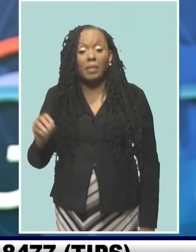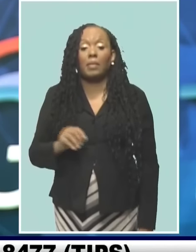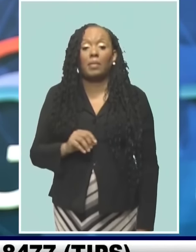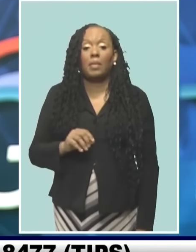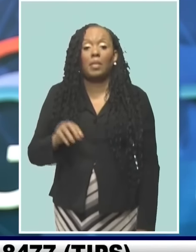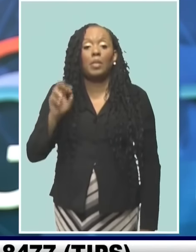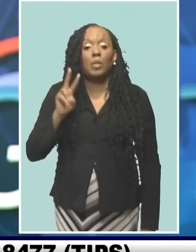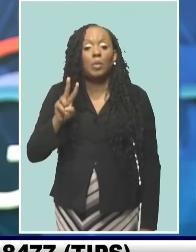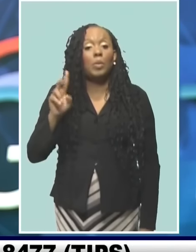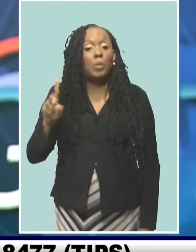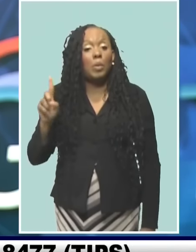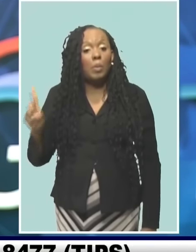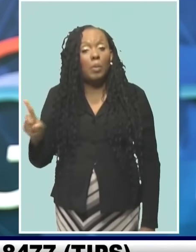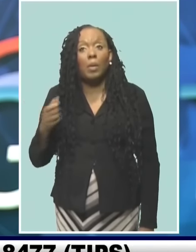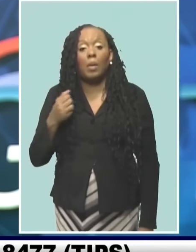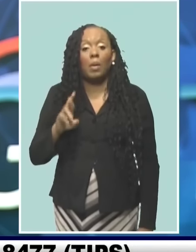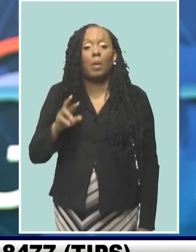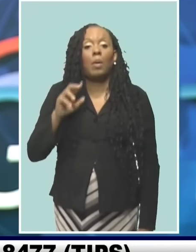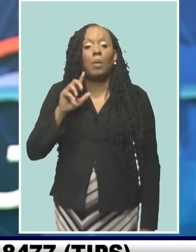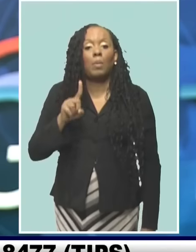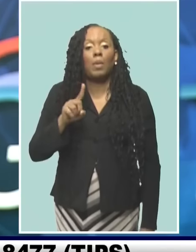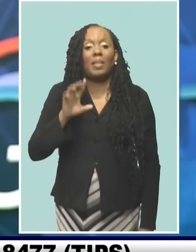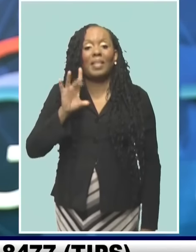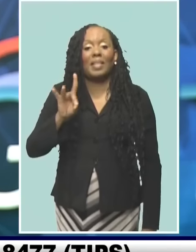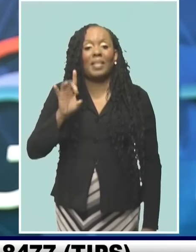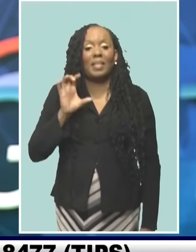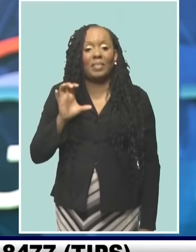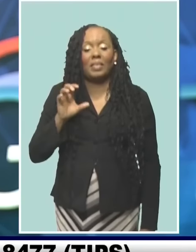at 211, or Crime Stoppers at